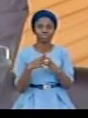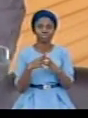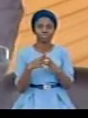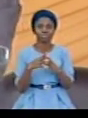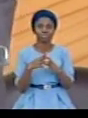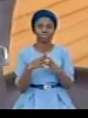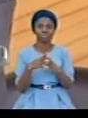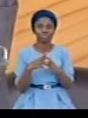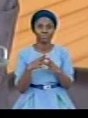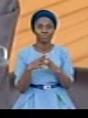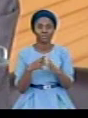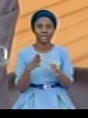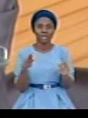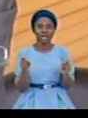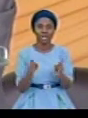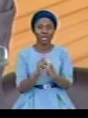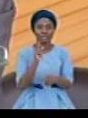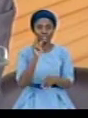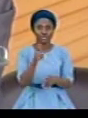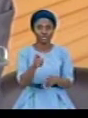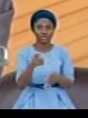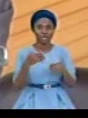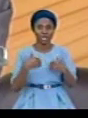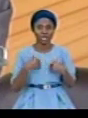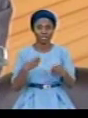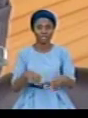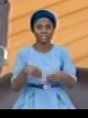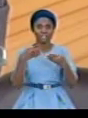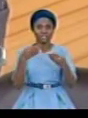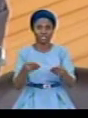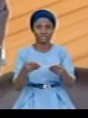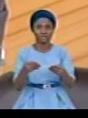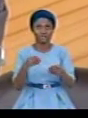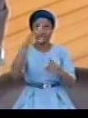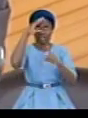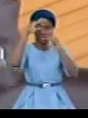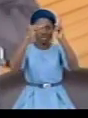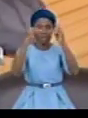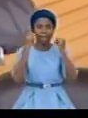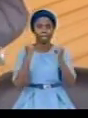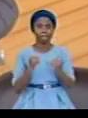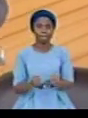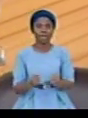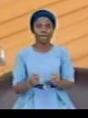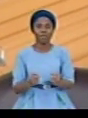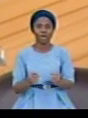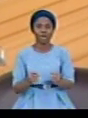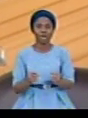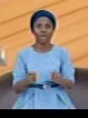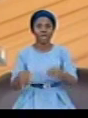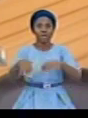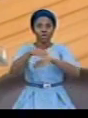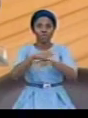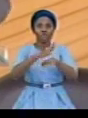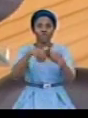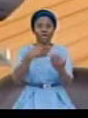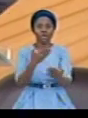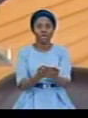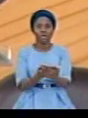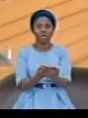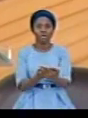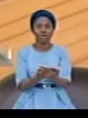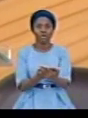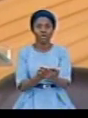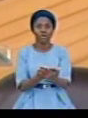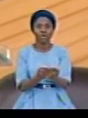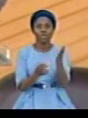2. As thou hast given him power over all flesh, not that it